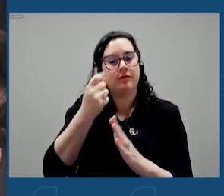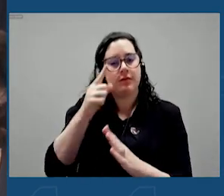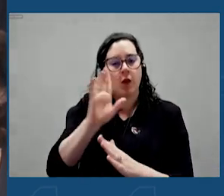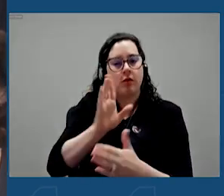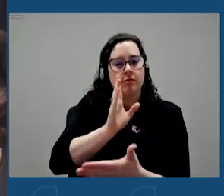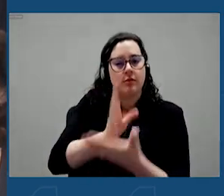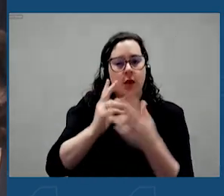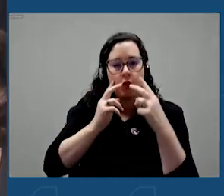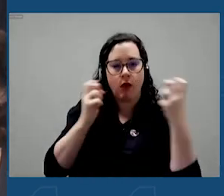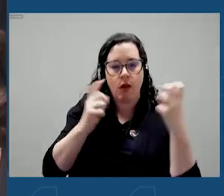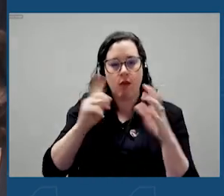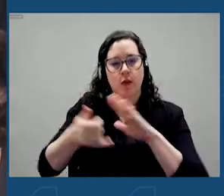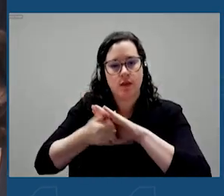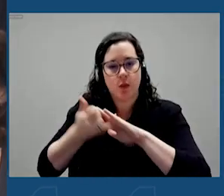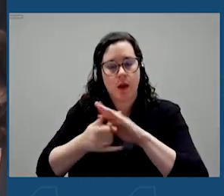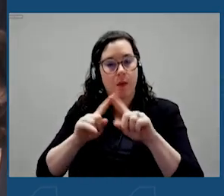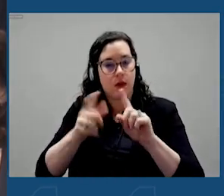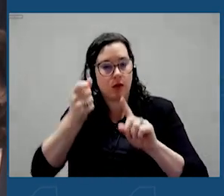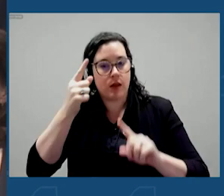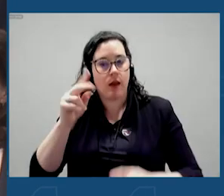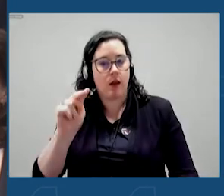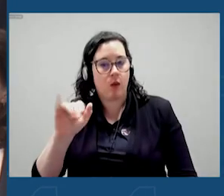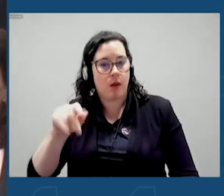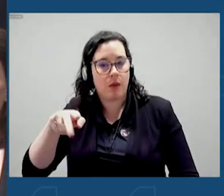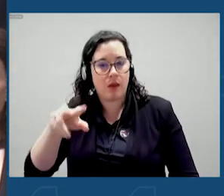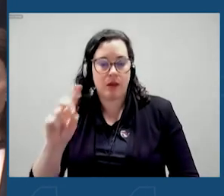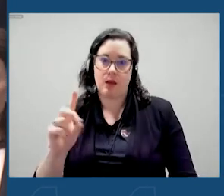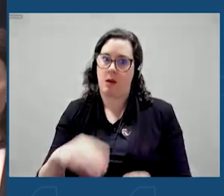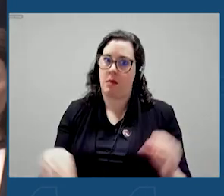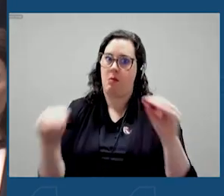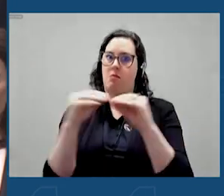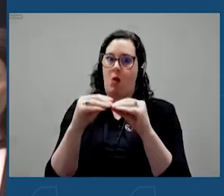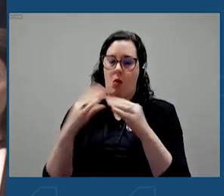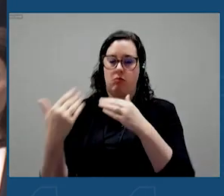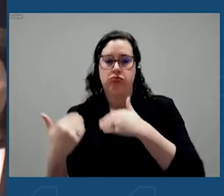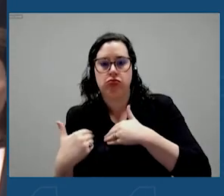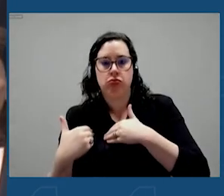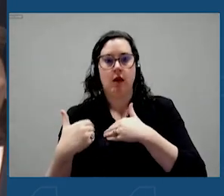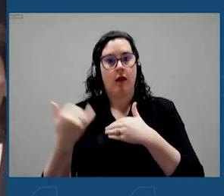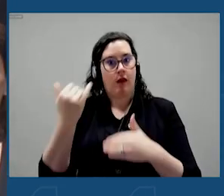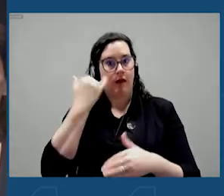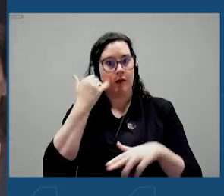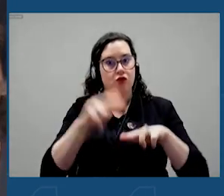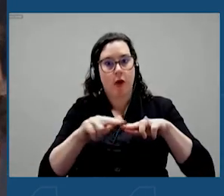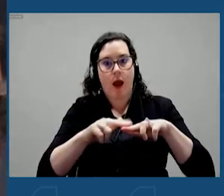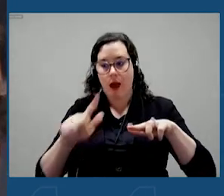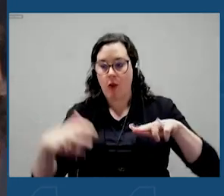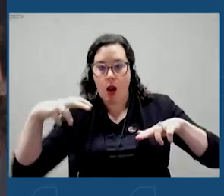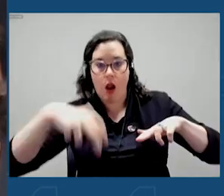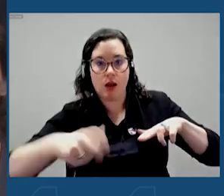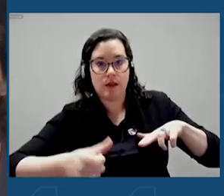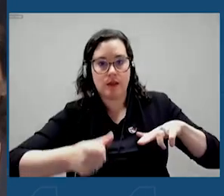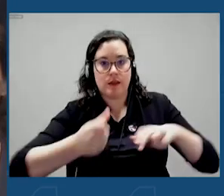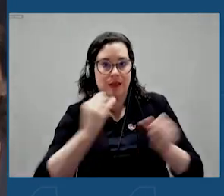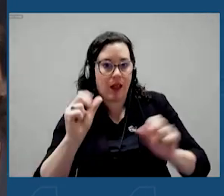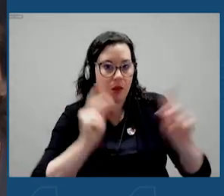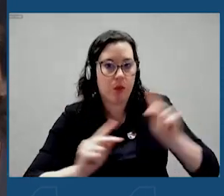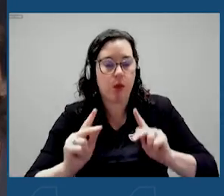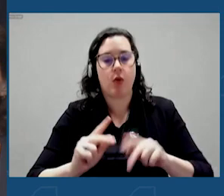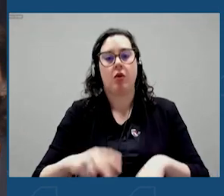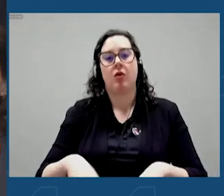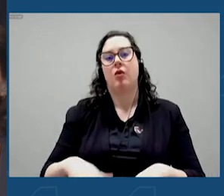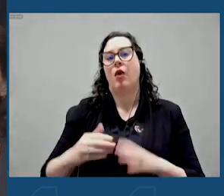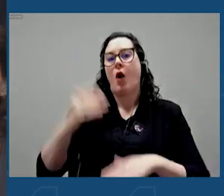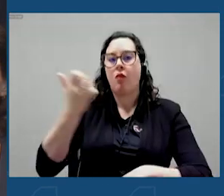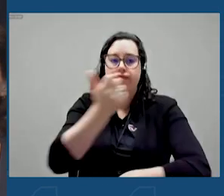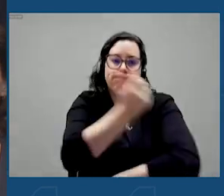system, NYPD cops have done so much more. From jumping on the tracks to save people, to saving overdose victims, to rendering aid